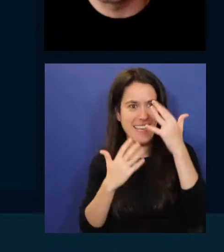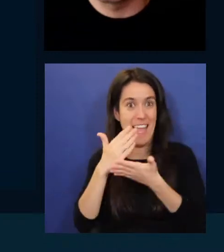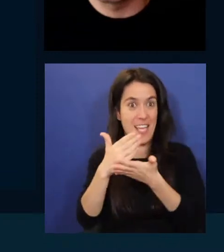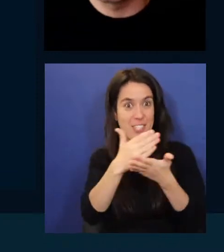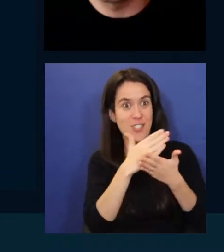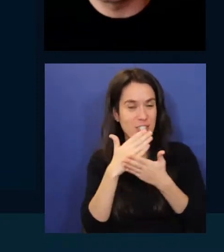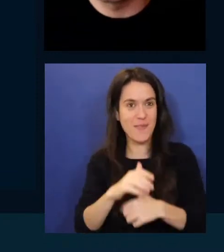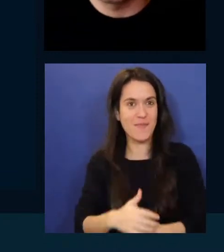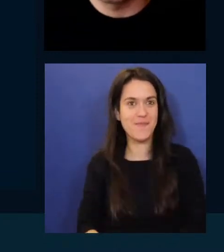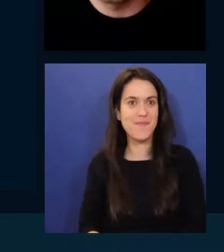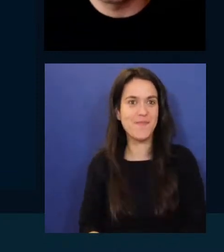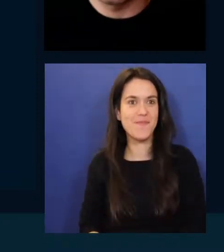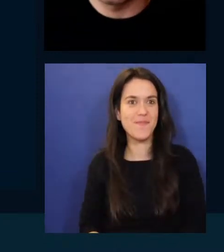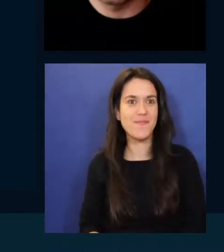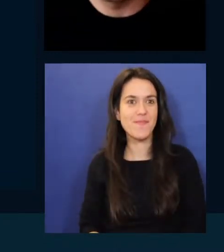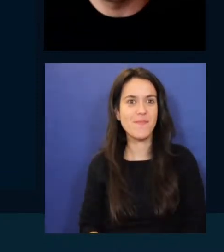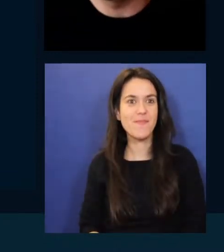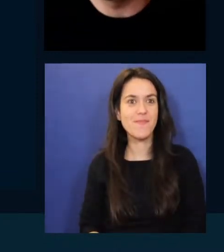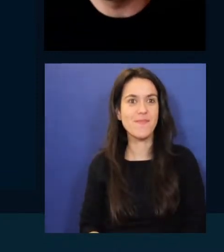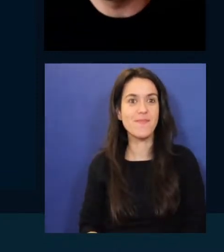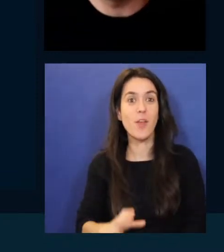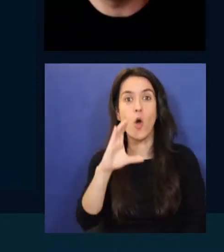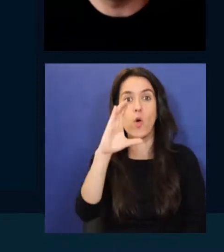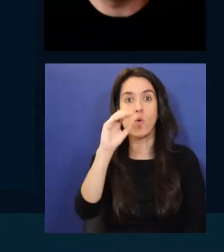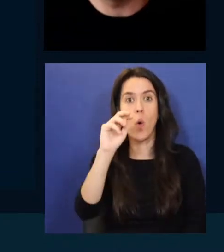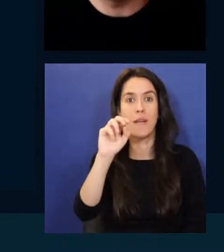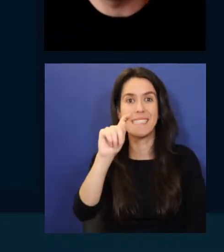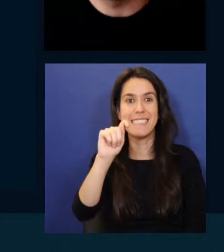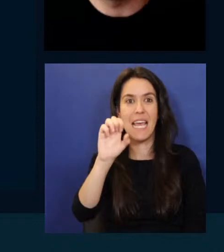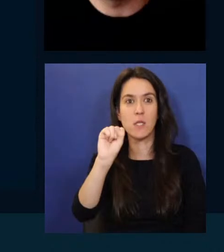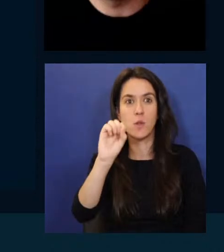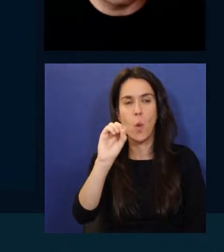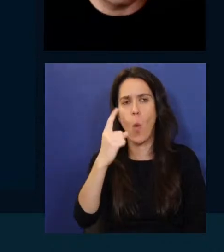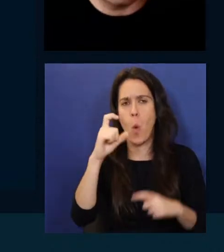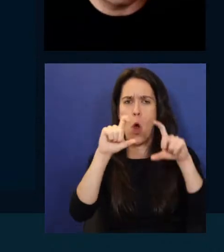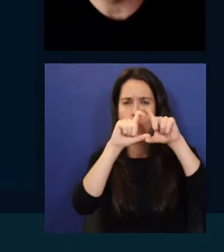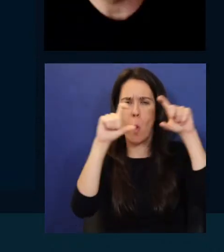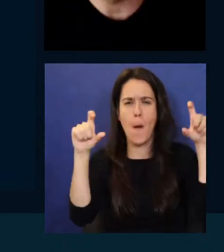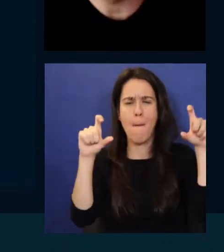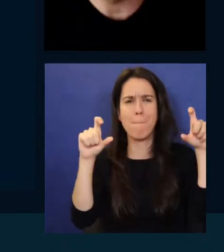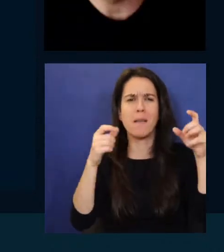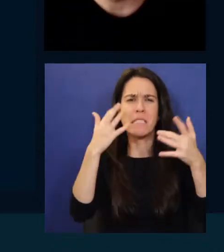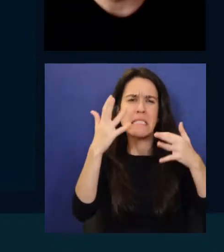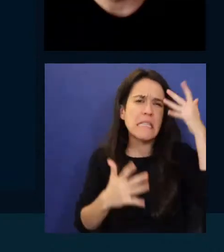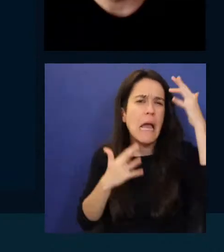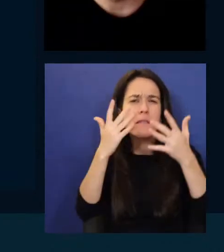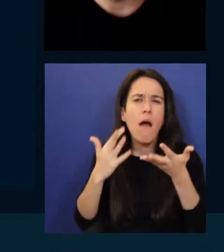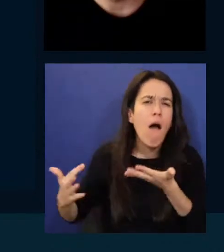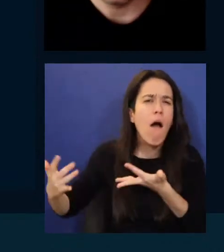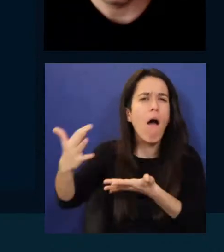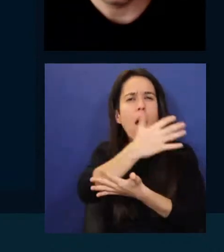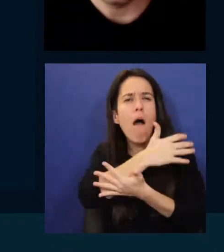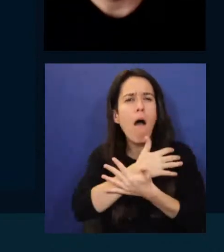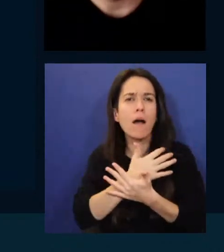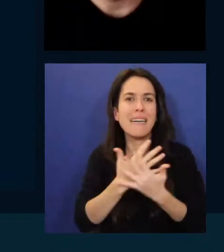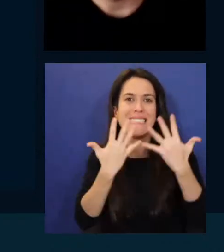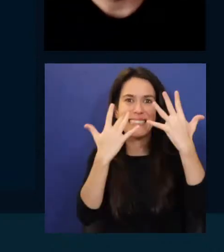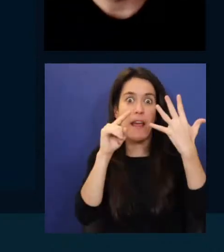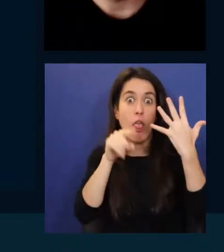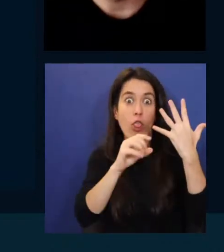Contoso operates more than 1,000 retail stores worldwide and works with more than 10,000